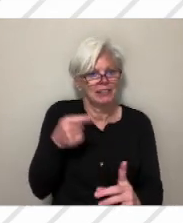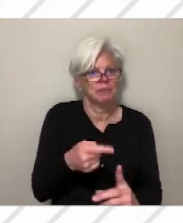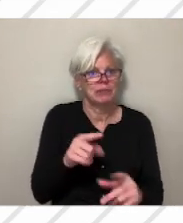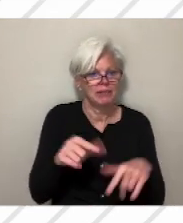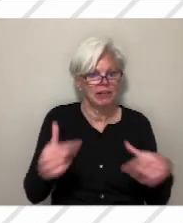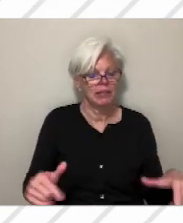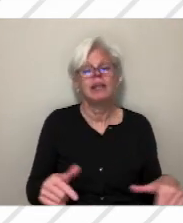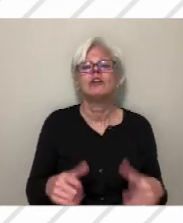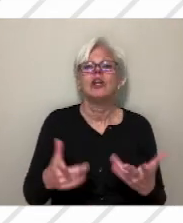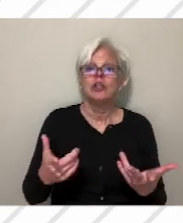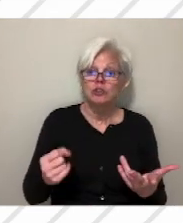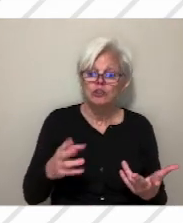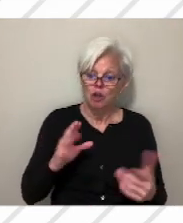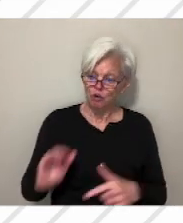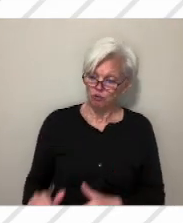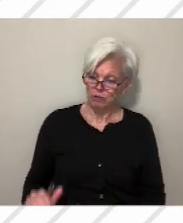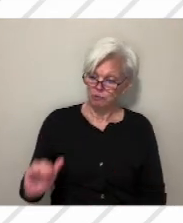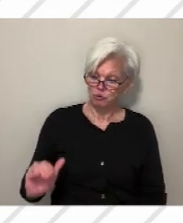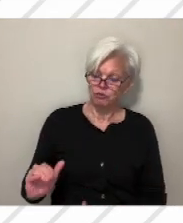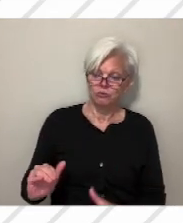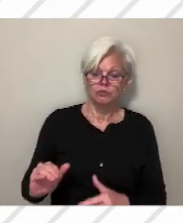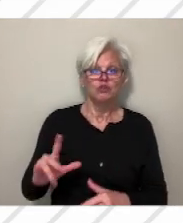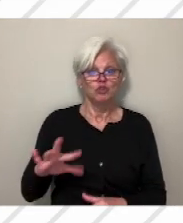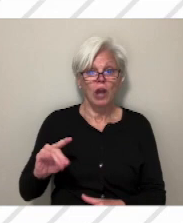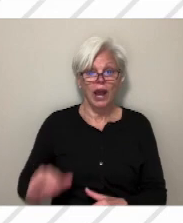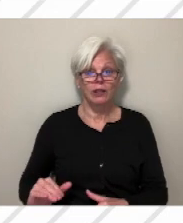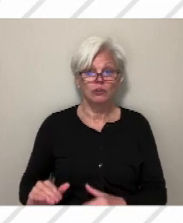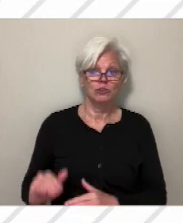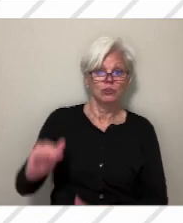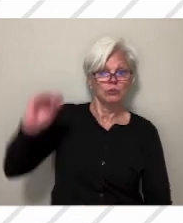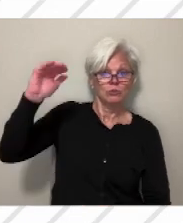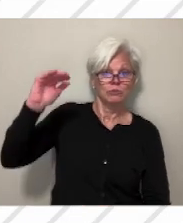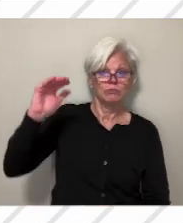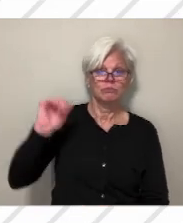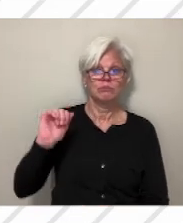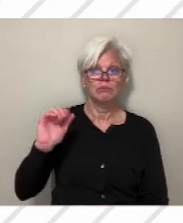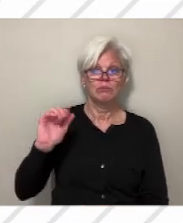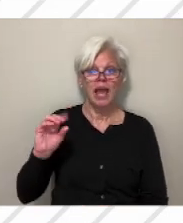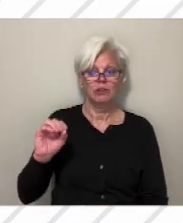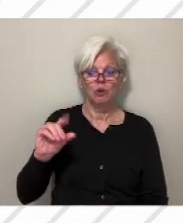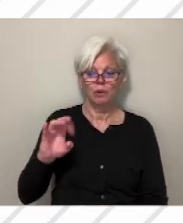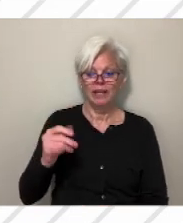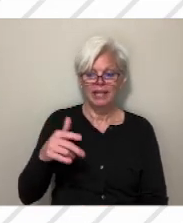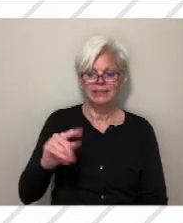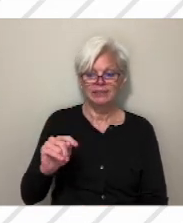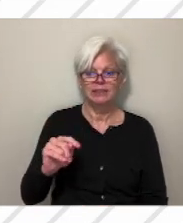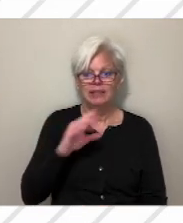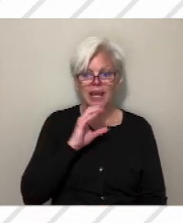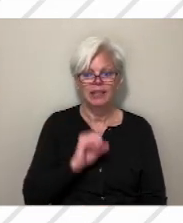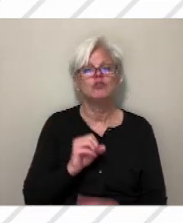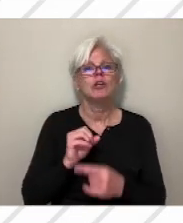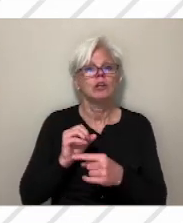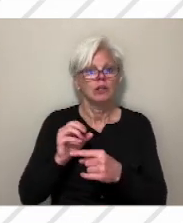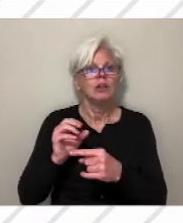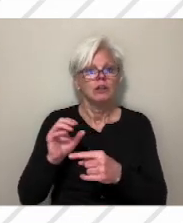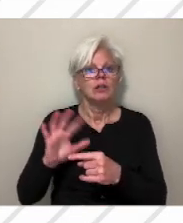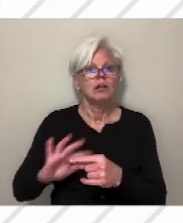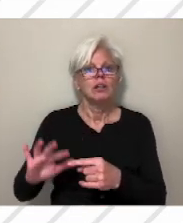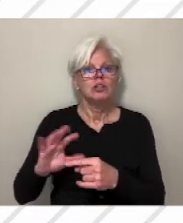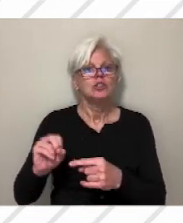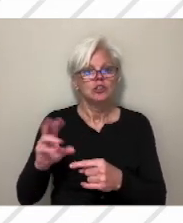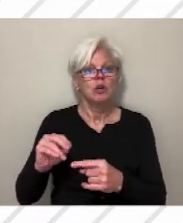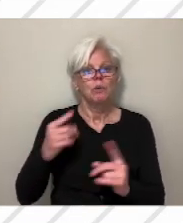into adolescence, we continue to have developmental goals. And importantly, the systems in the environment that